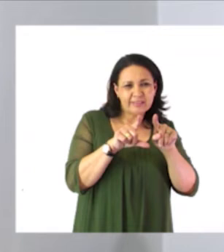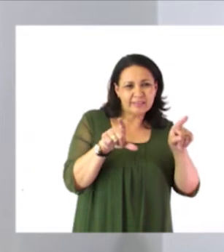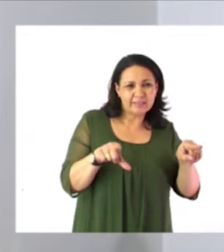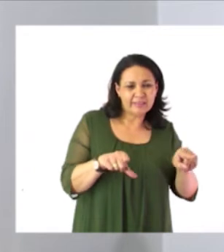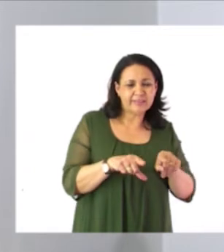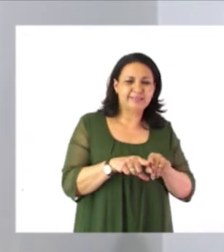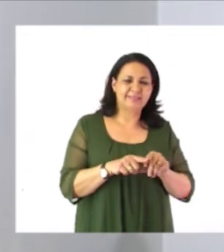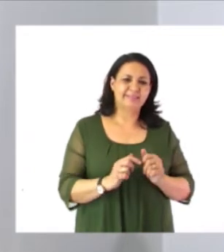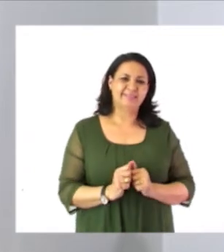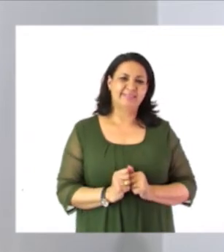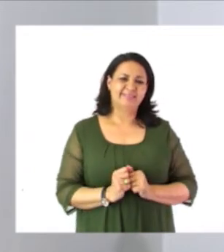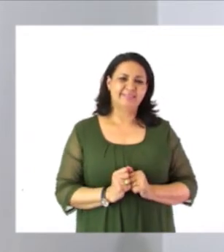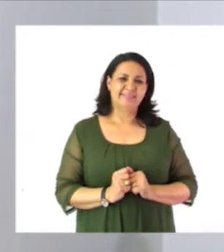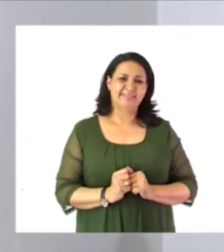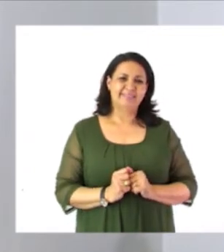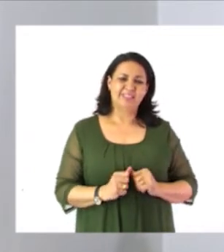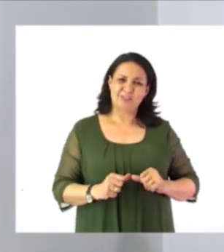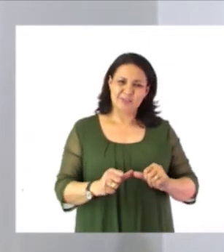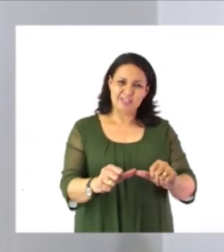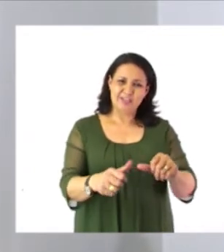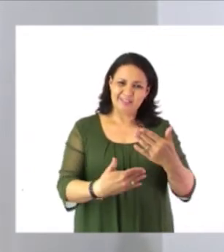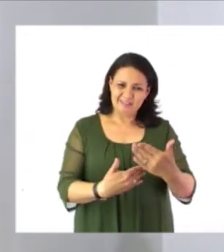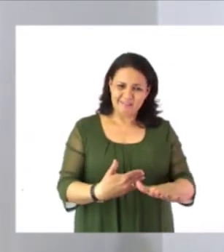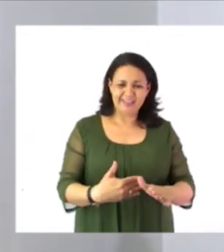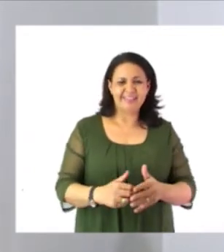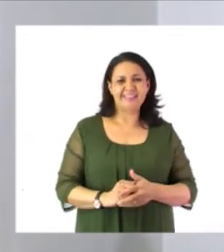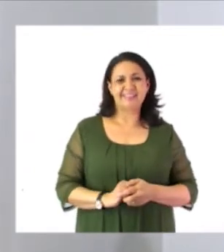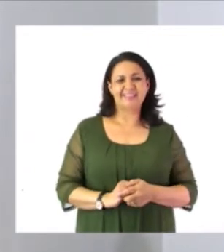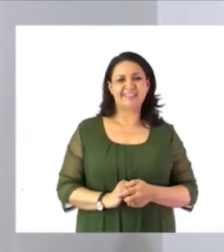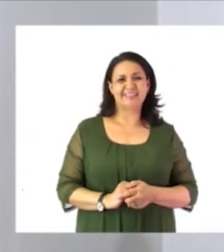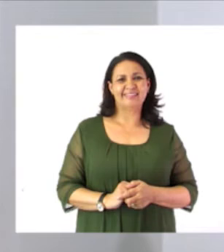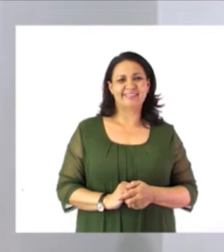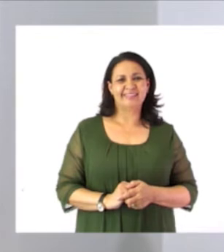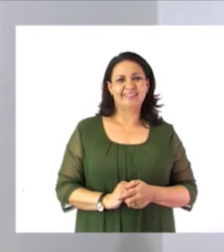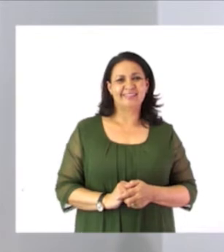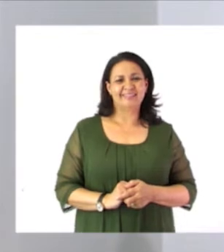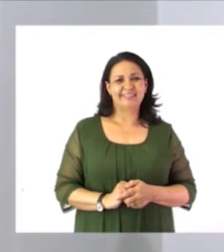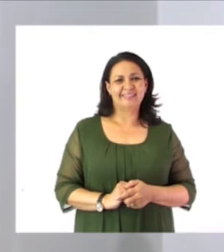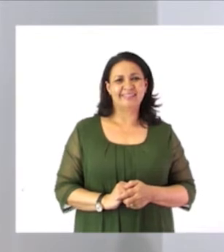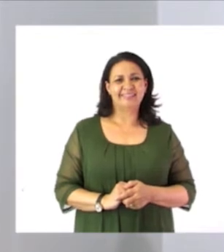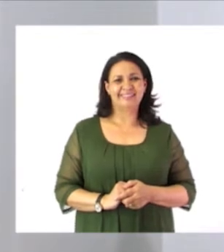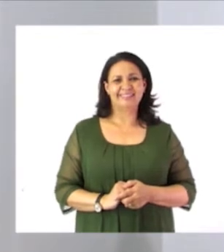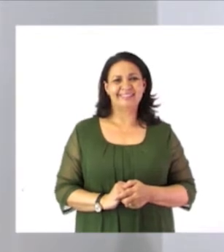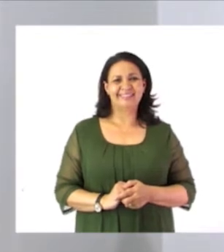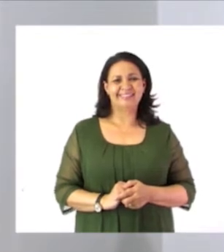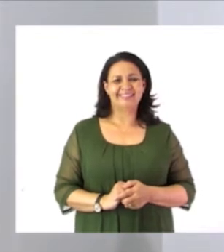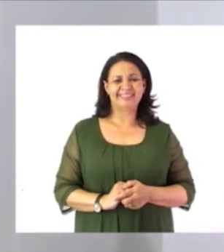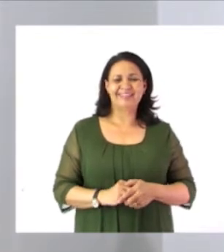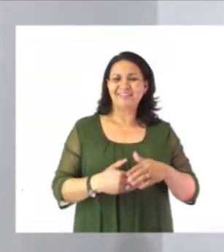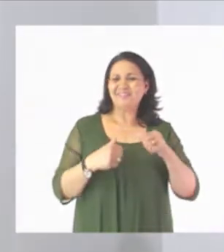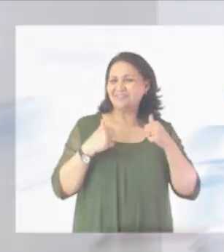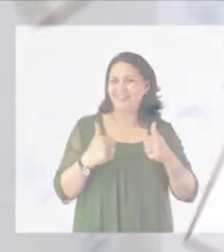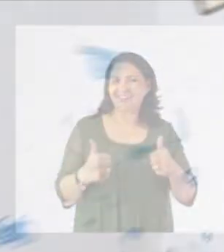been given there? Okay, I'm sure you've done it. Well